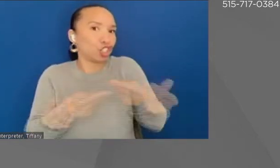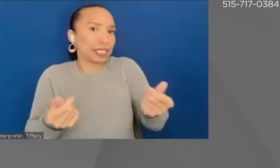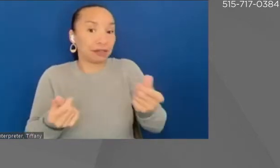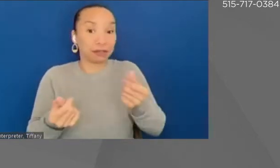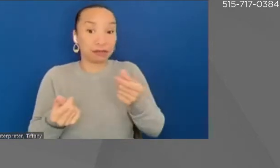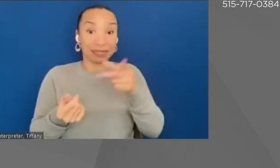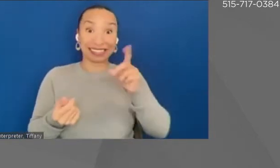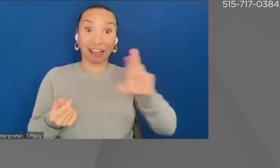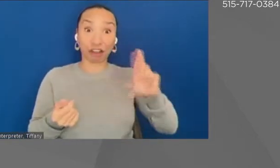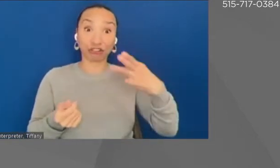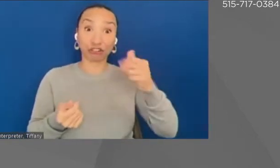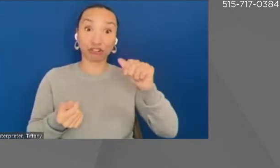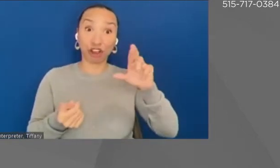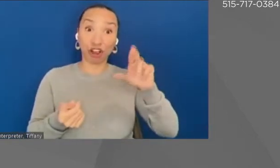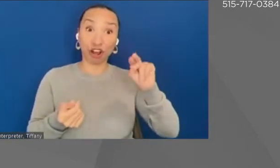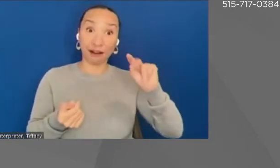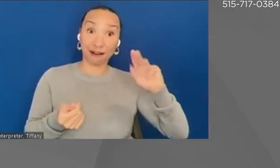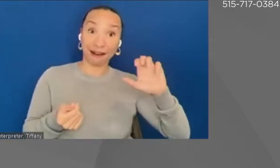you don't mind, why don't we start with you?